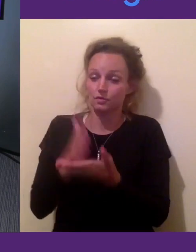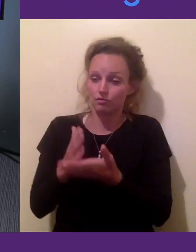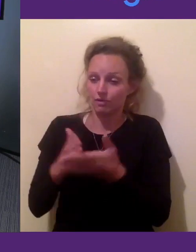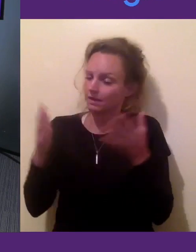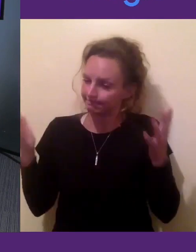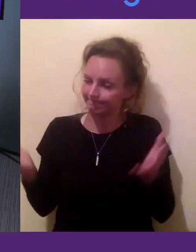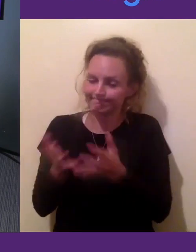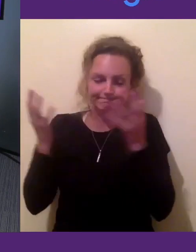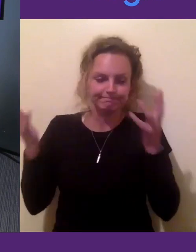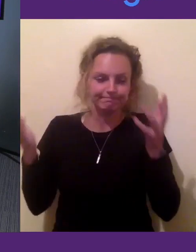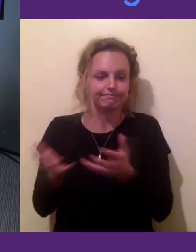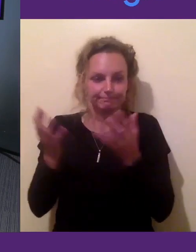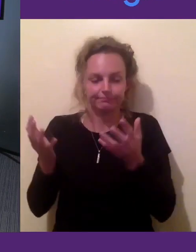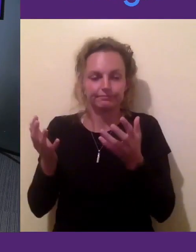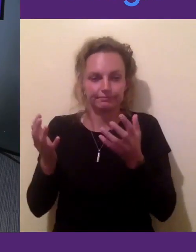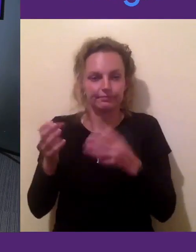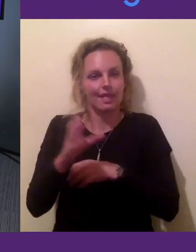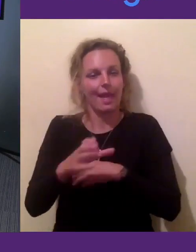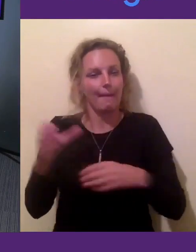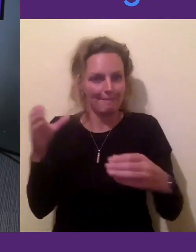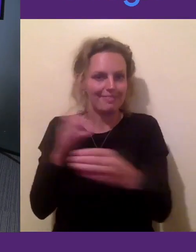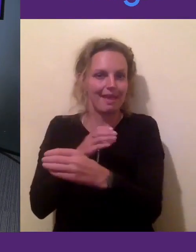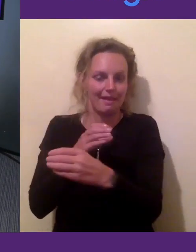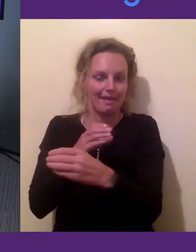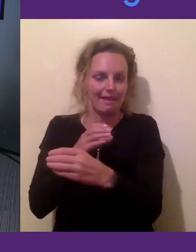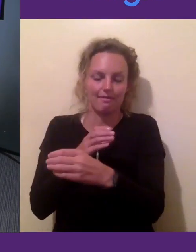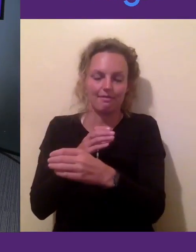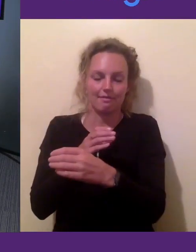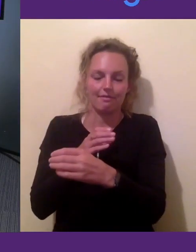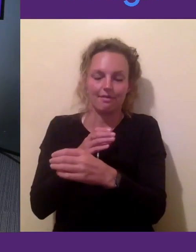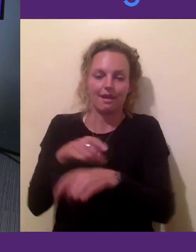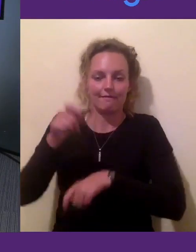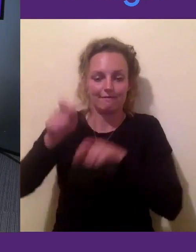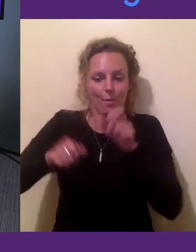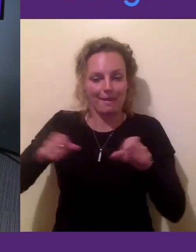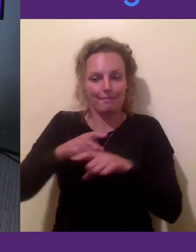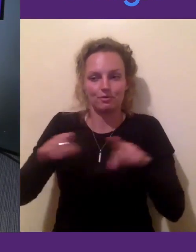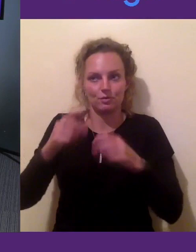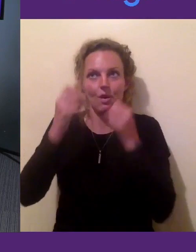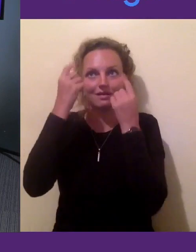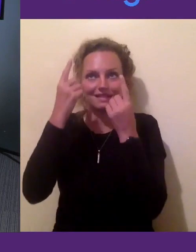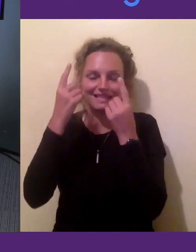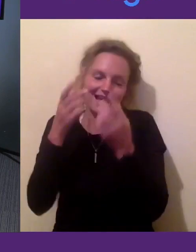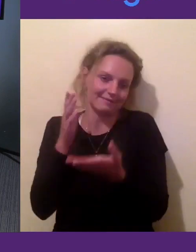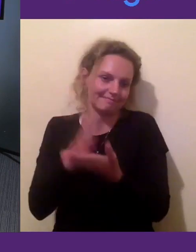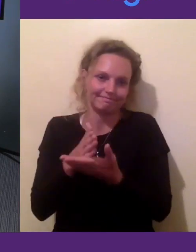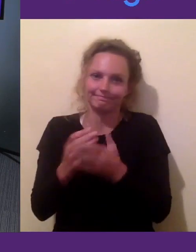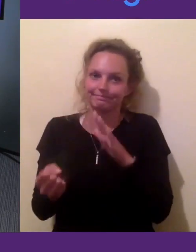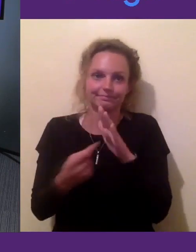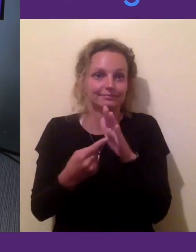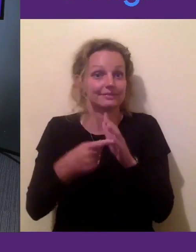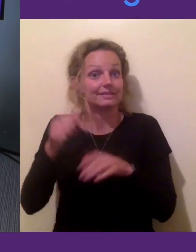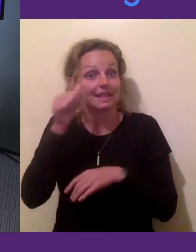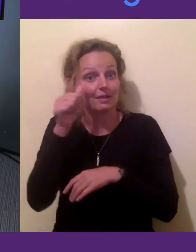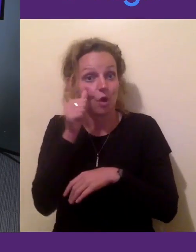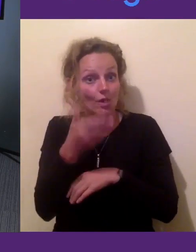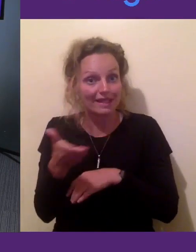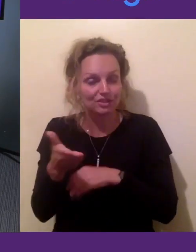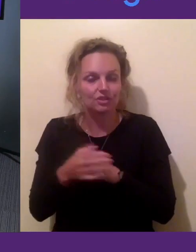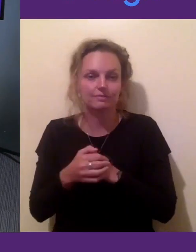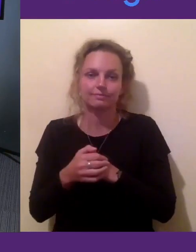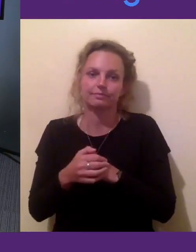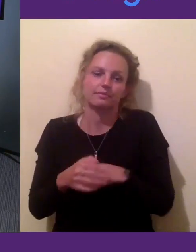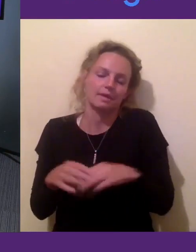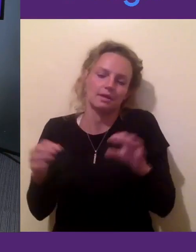understand that. And it's just that knowledge. And once again, no one will deliberately make it an accessible